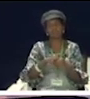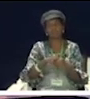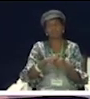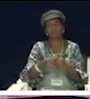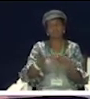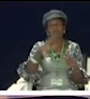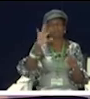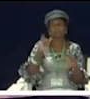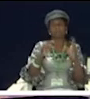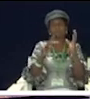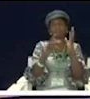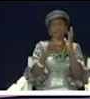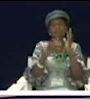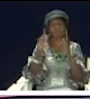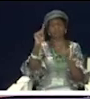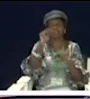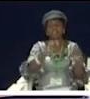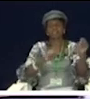technology.